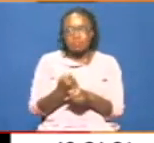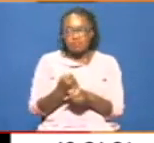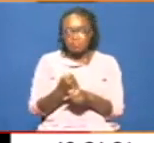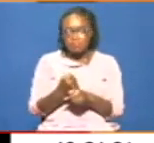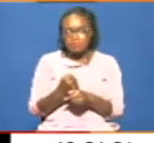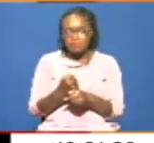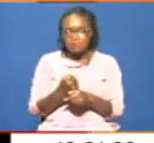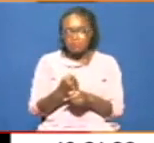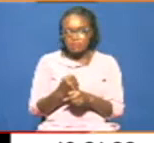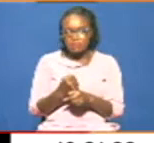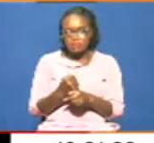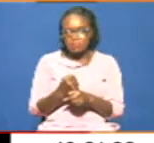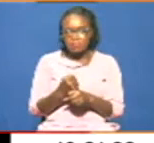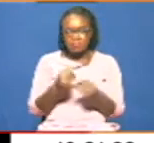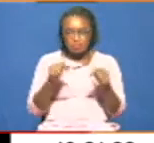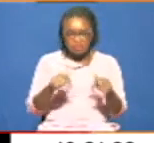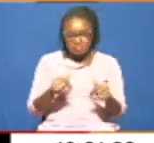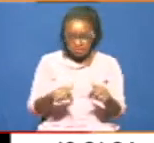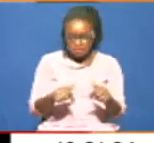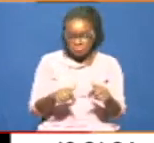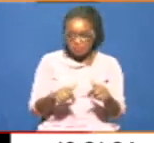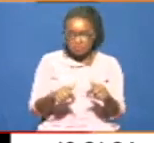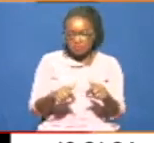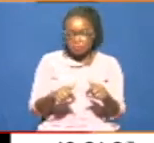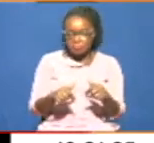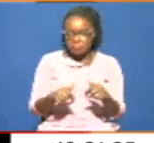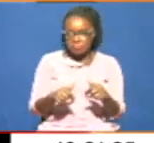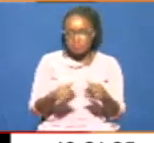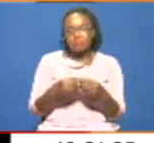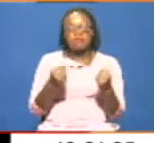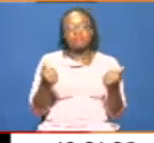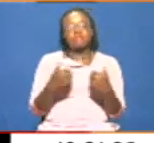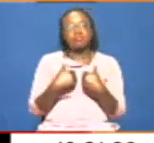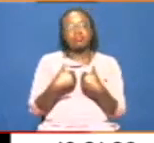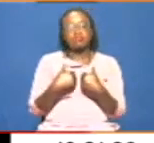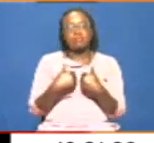mm-hmm. In the today, okay. as the solutions that we have for